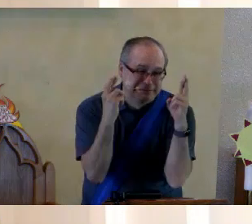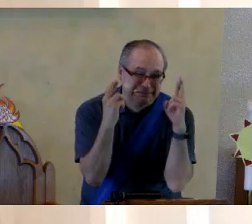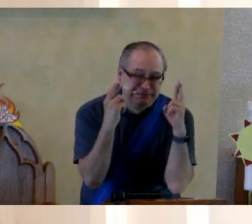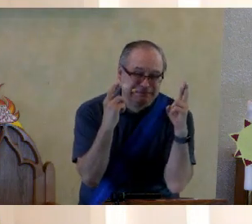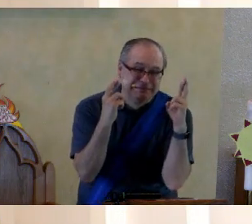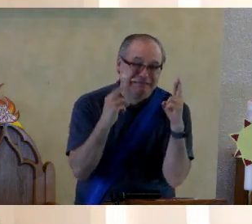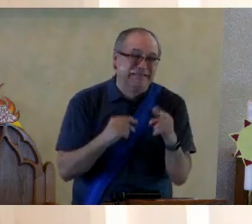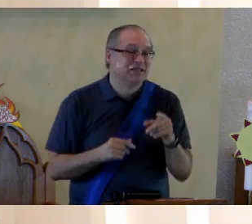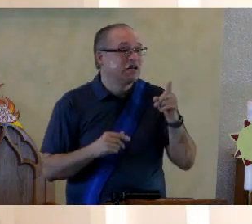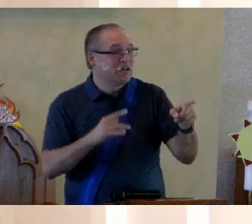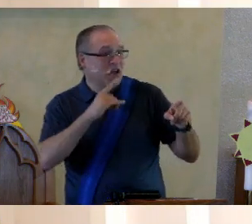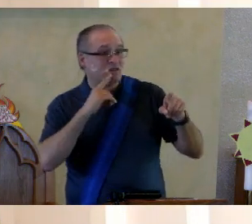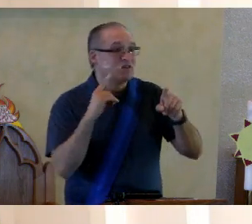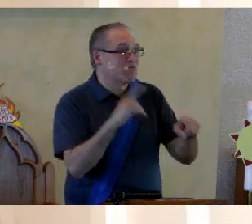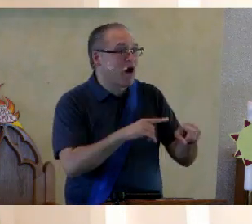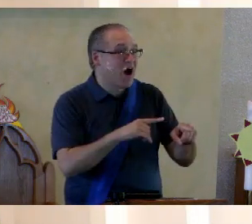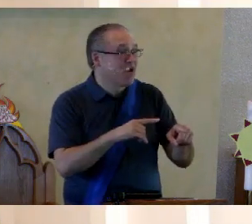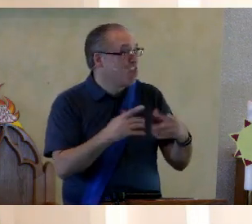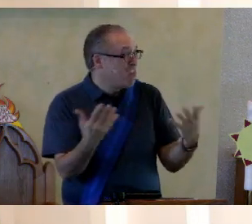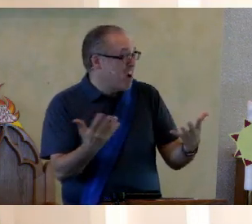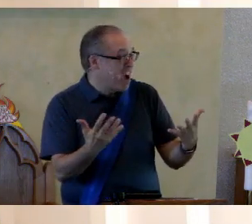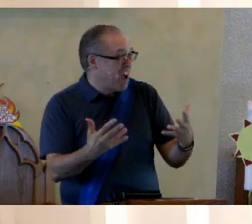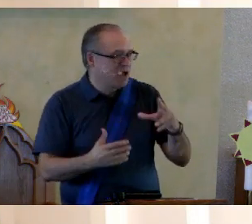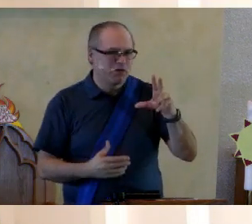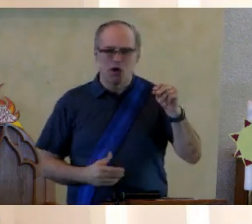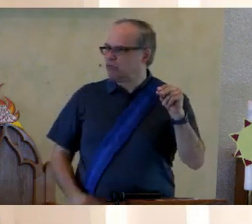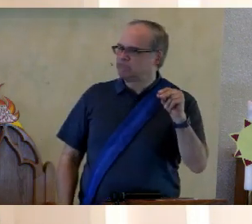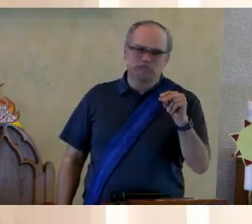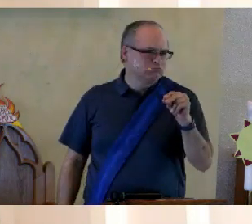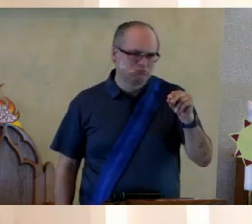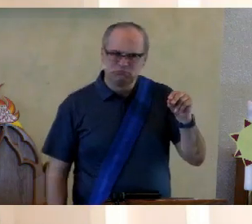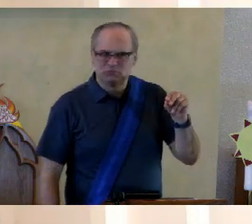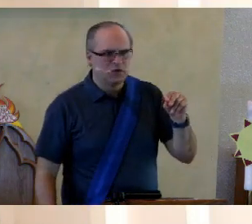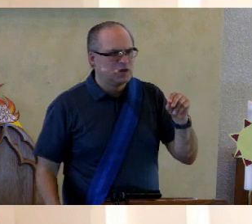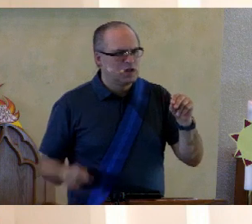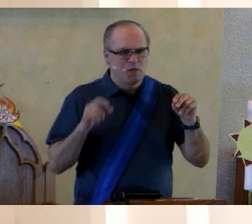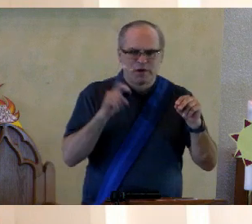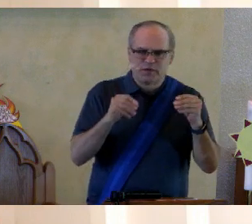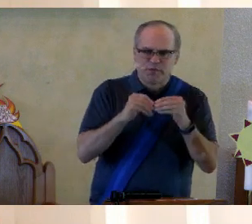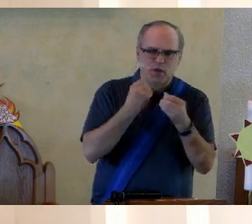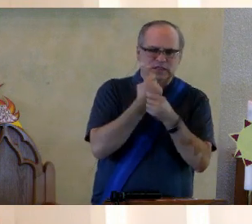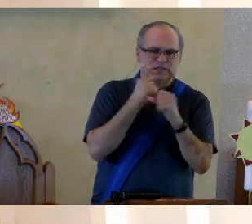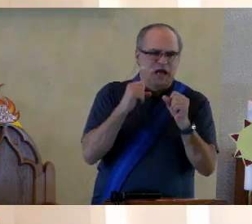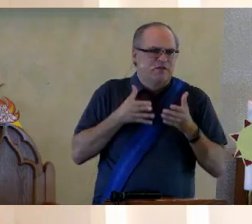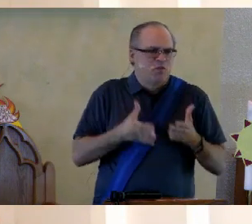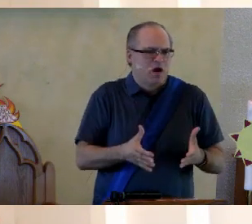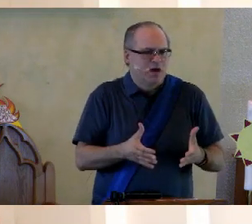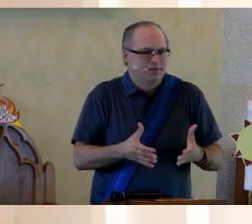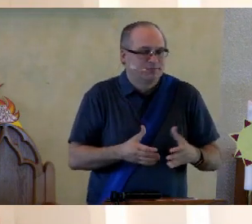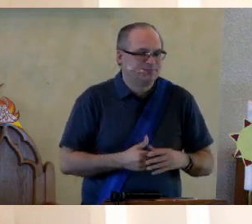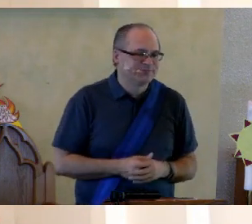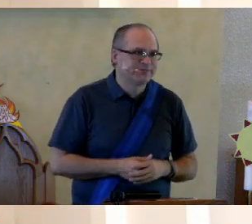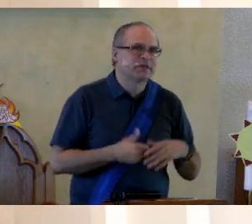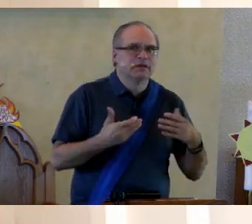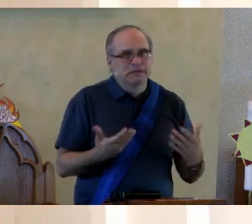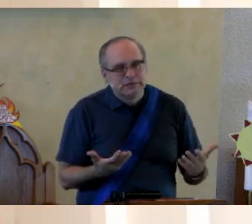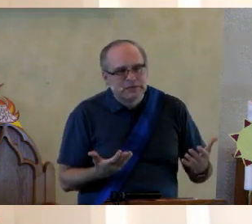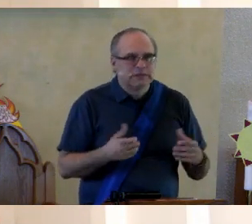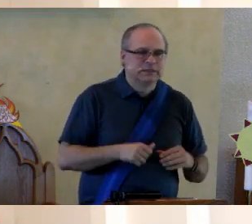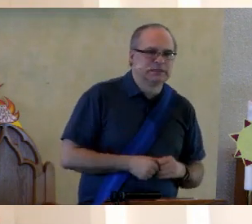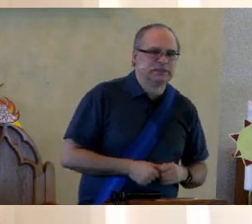respond in the same way. No, there has got to be another way. It is at this point that I